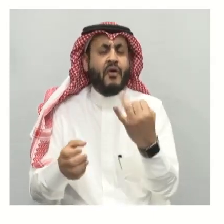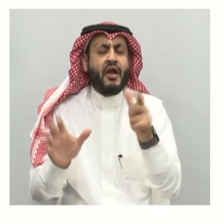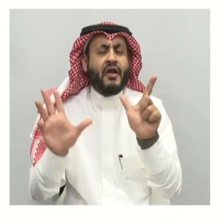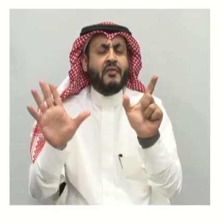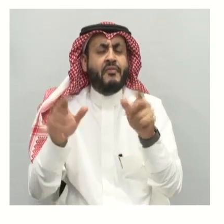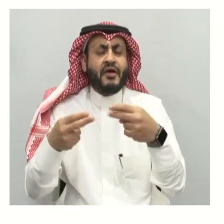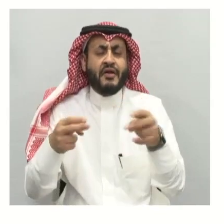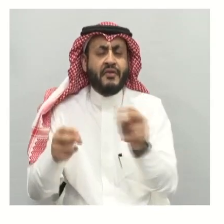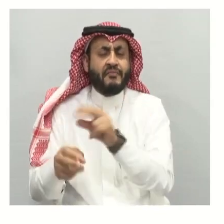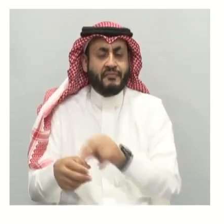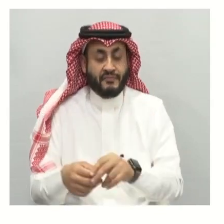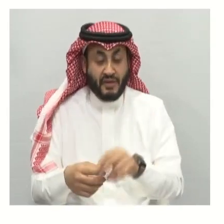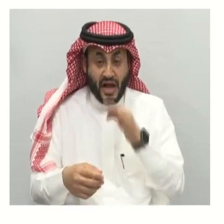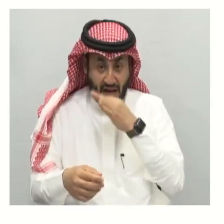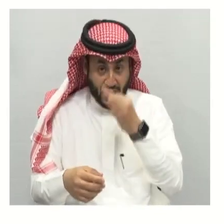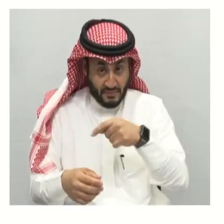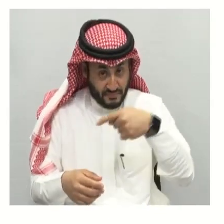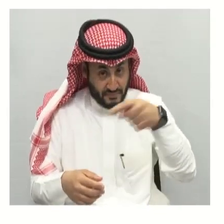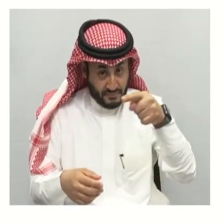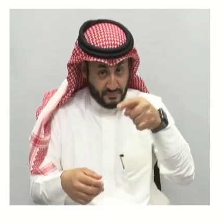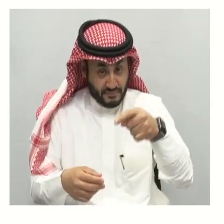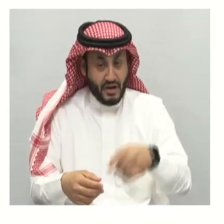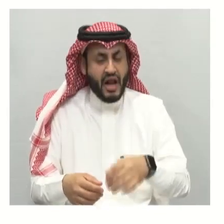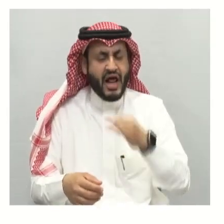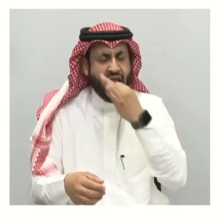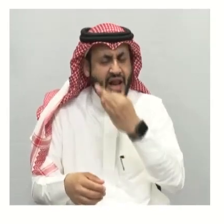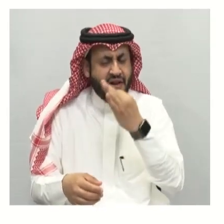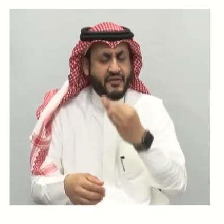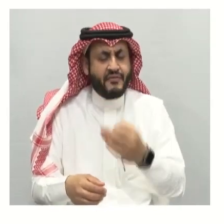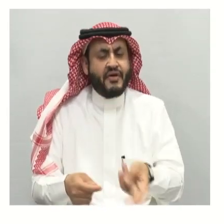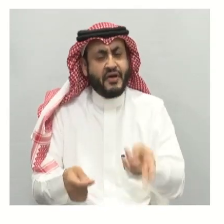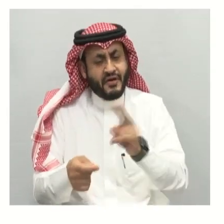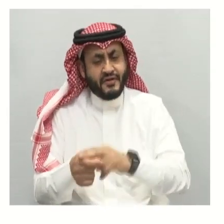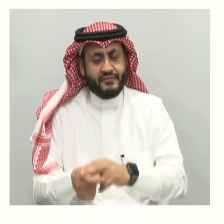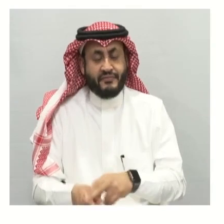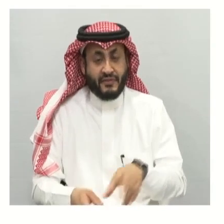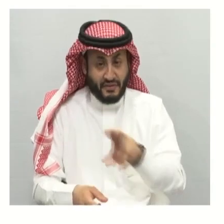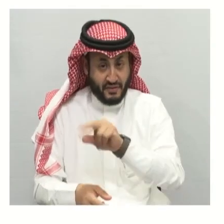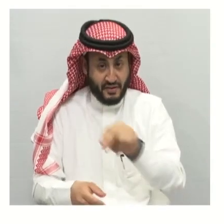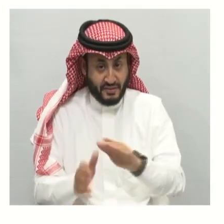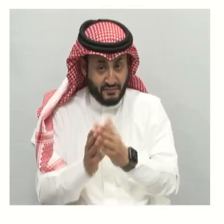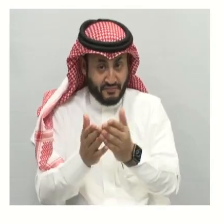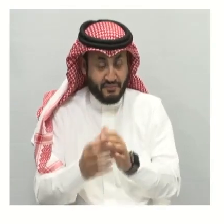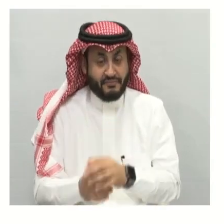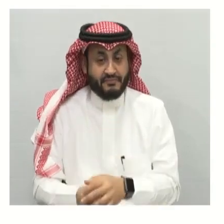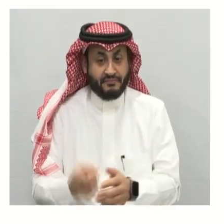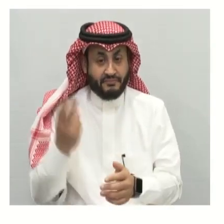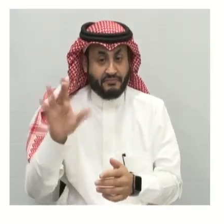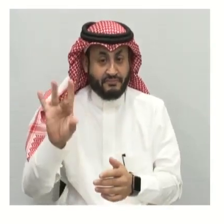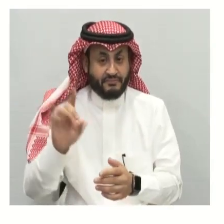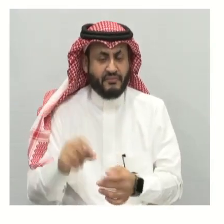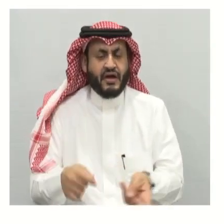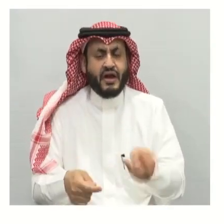So we're going to say them correctly, not just chant them. So we're going to continue on page 28. Please listen to